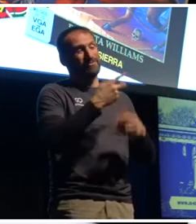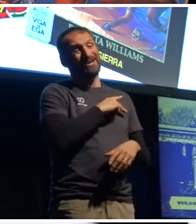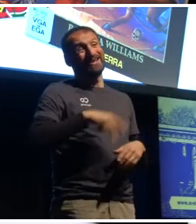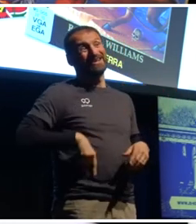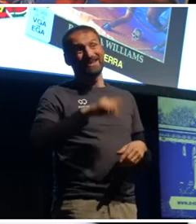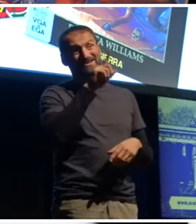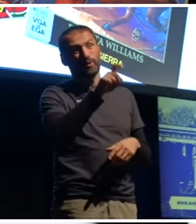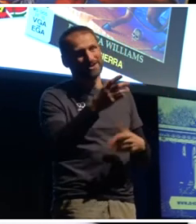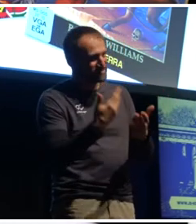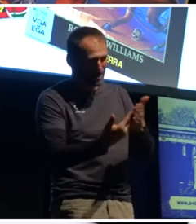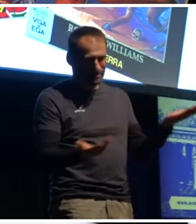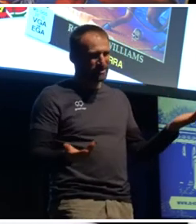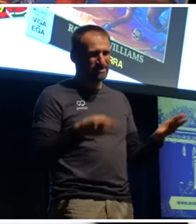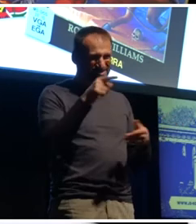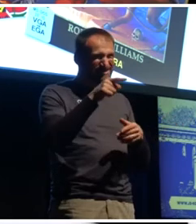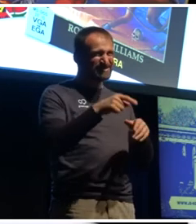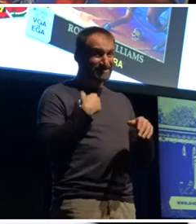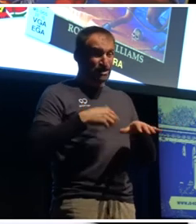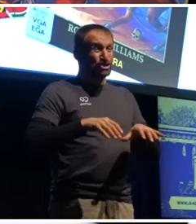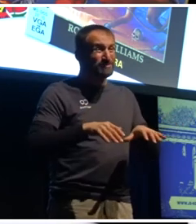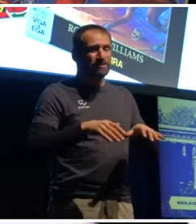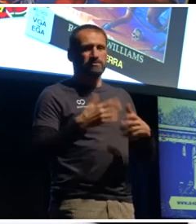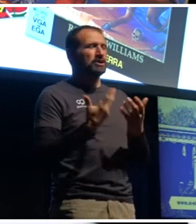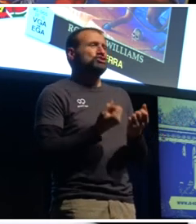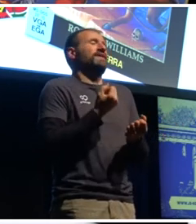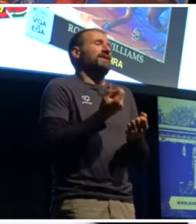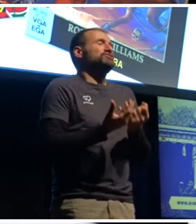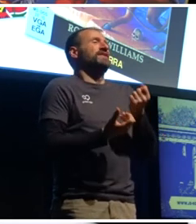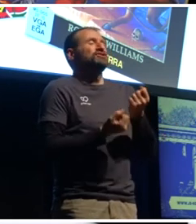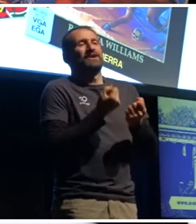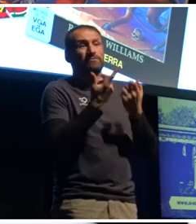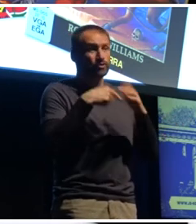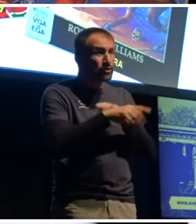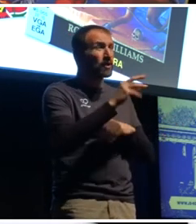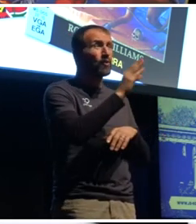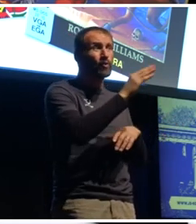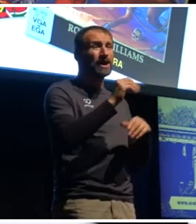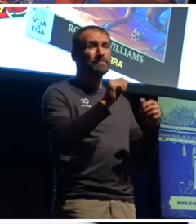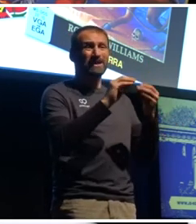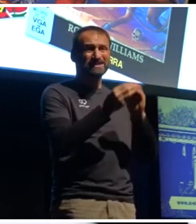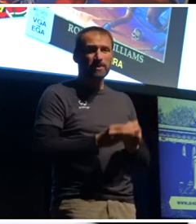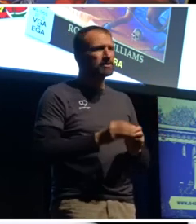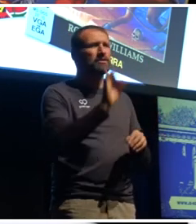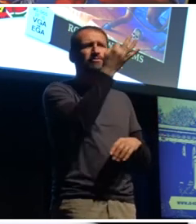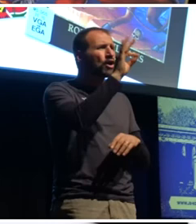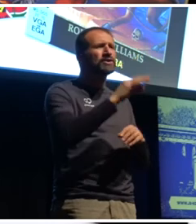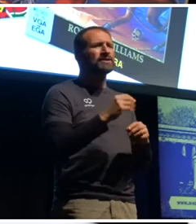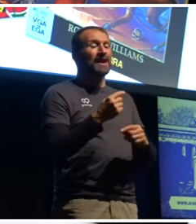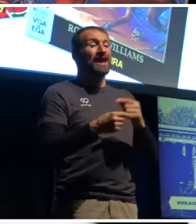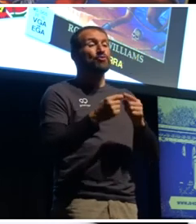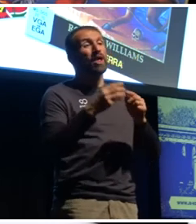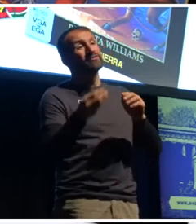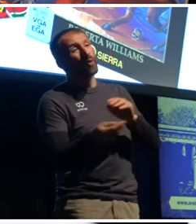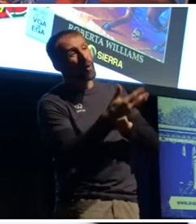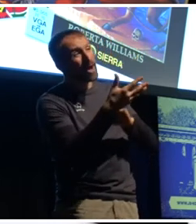It's getting harder and harder for me to play these every year. But with WebAssembly, we might not require any more emulators for these things. We might be able to carry forward